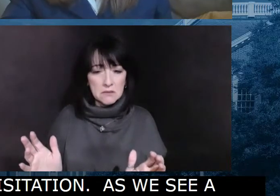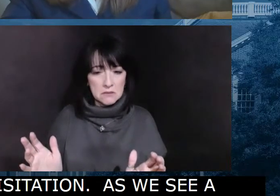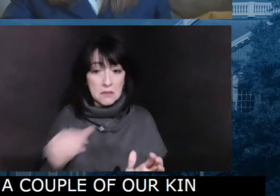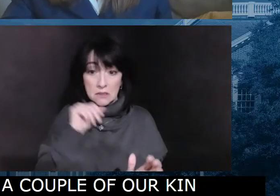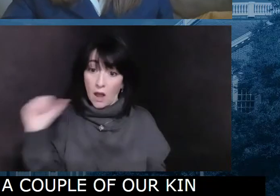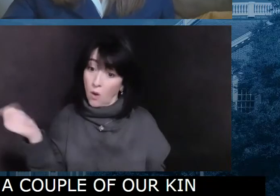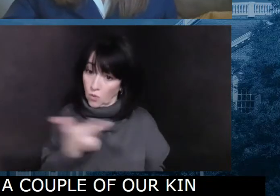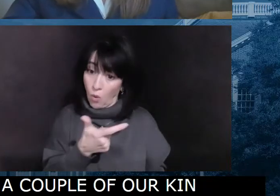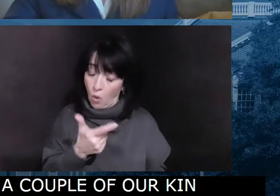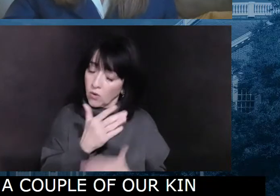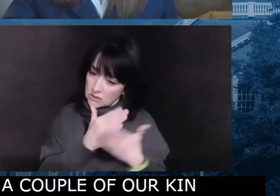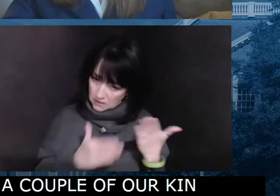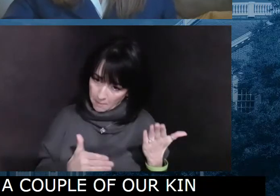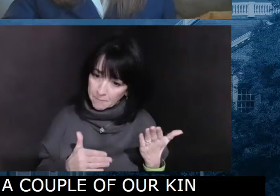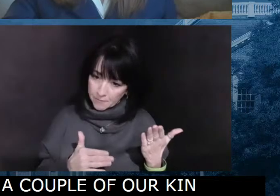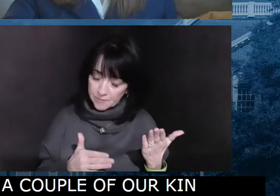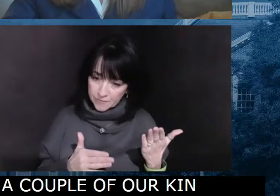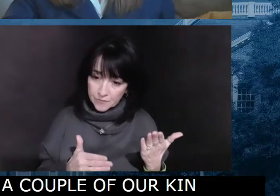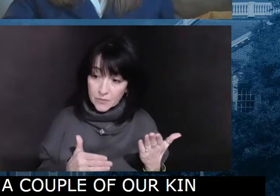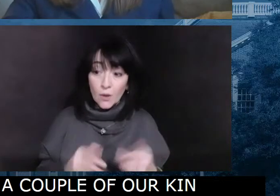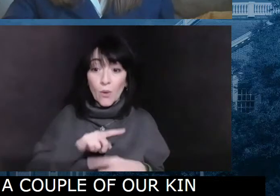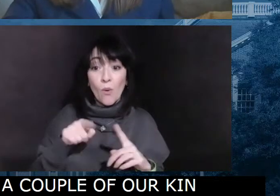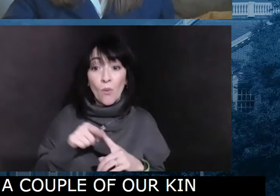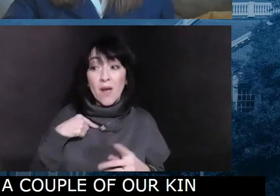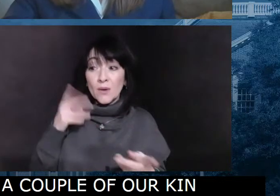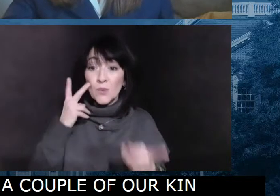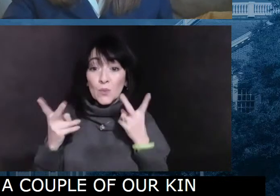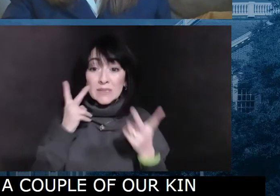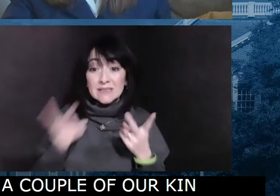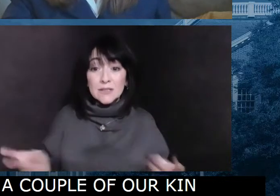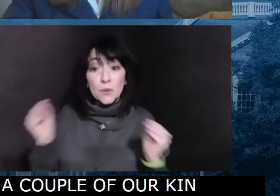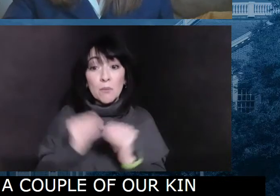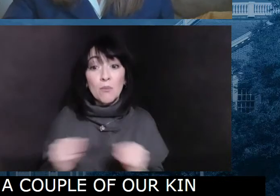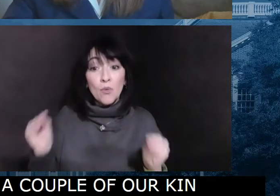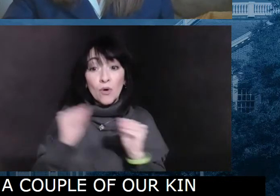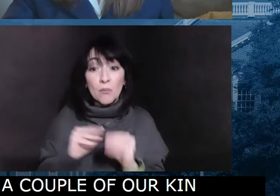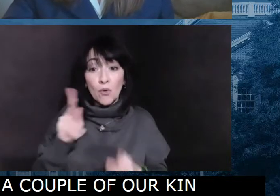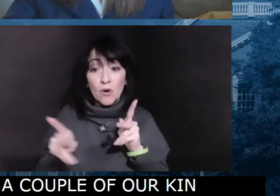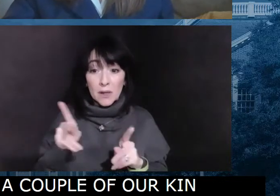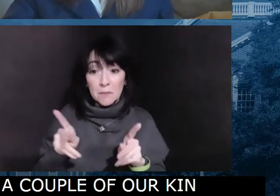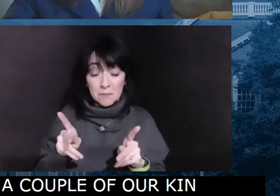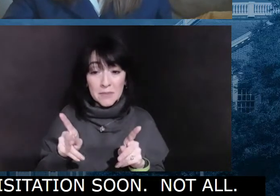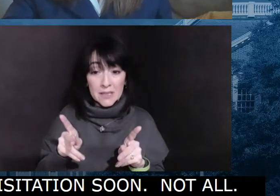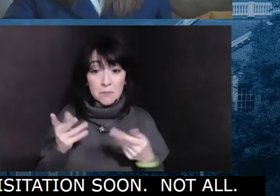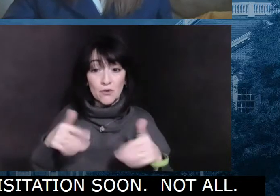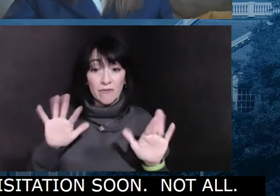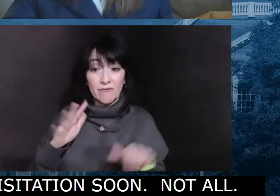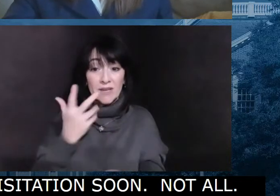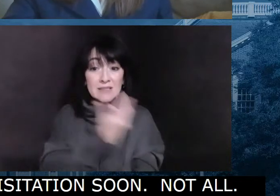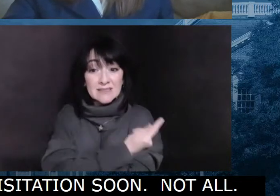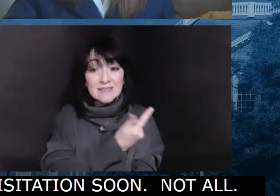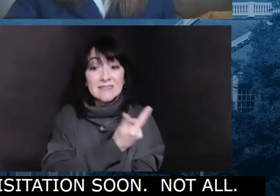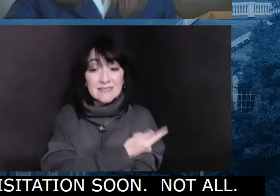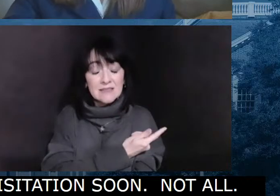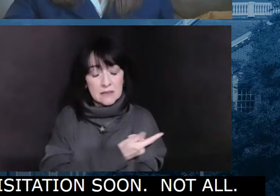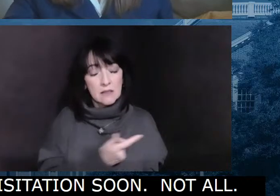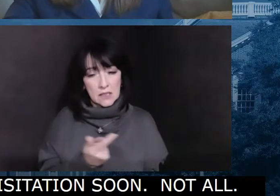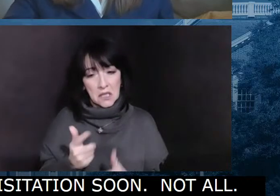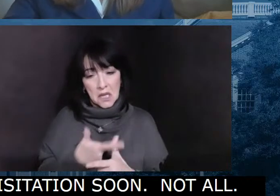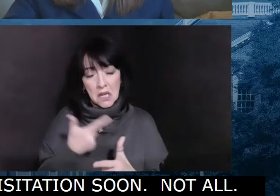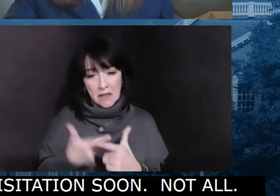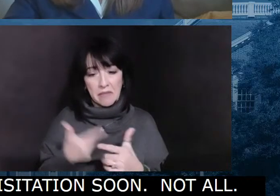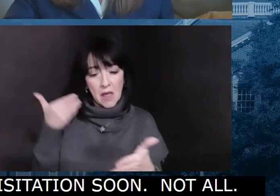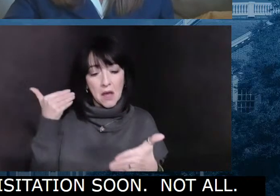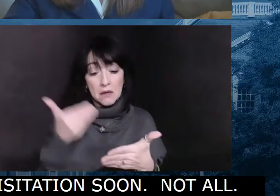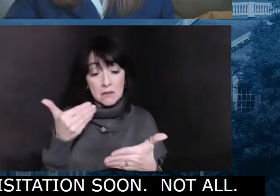are going to feel much more comfortable that residents are protected. So we're not quite there yet, but we